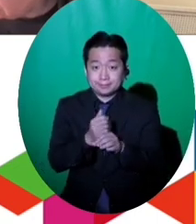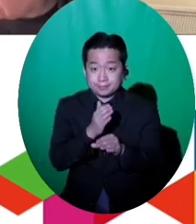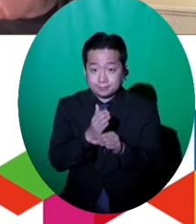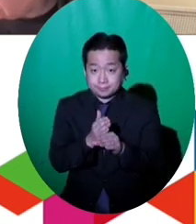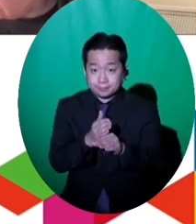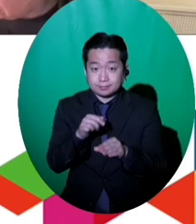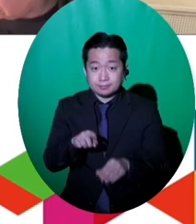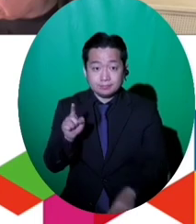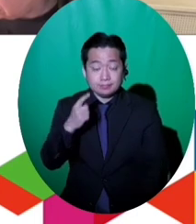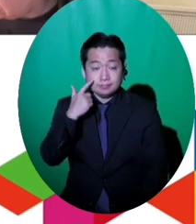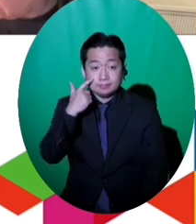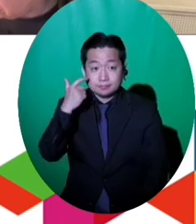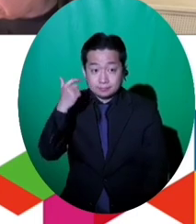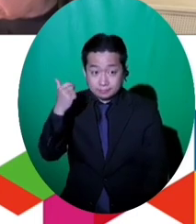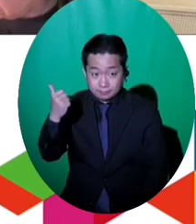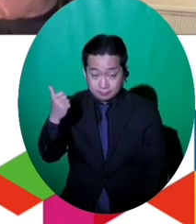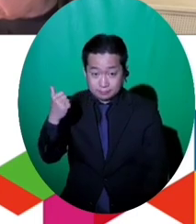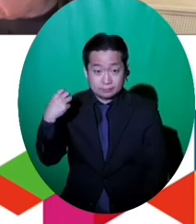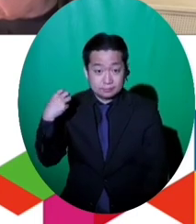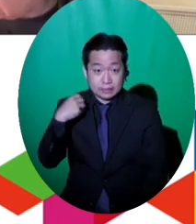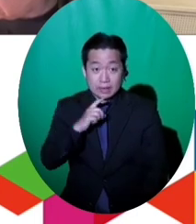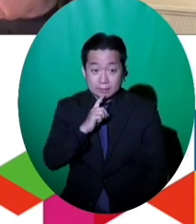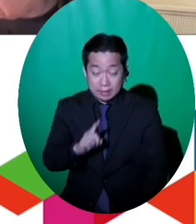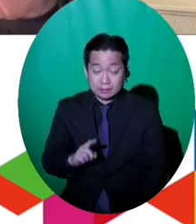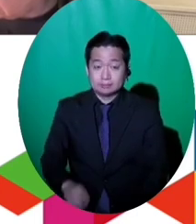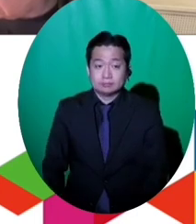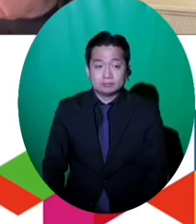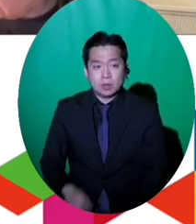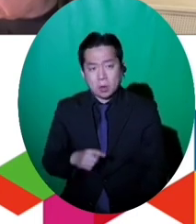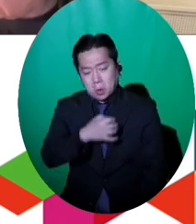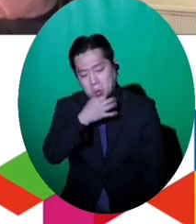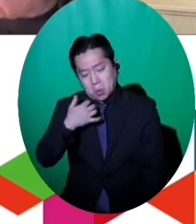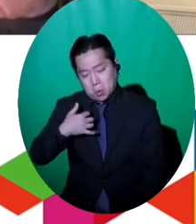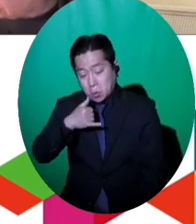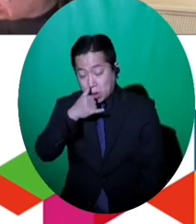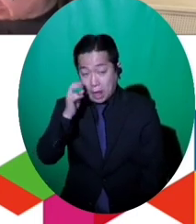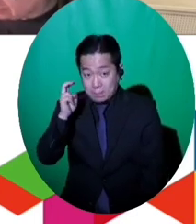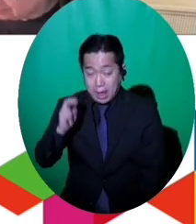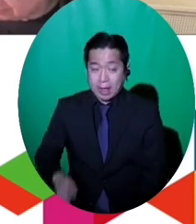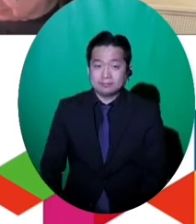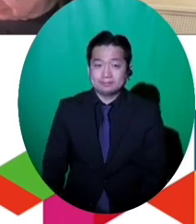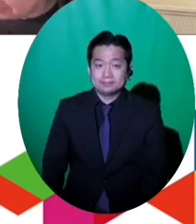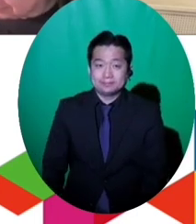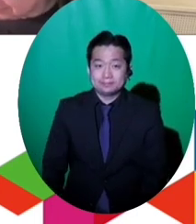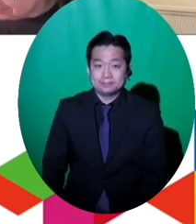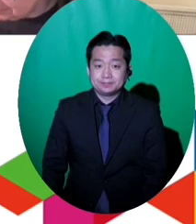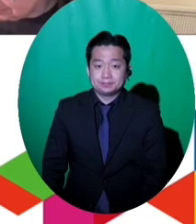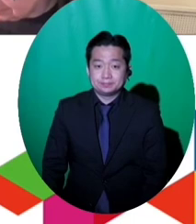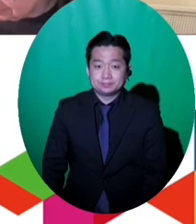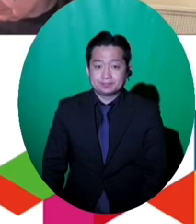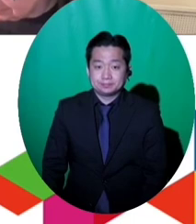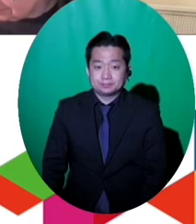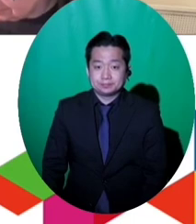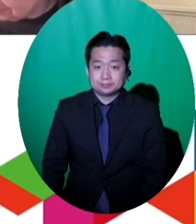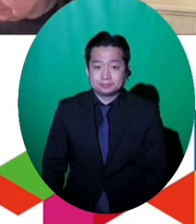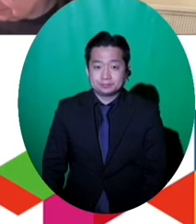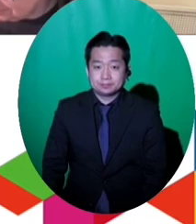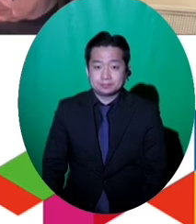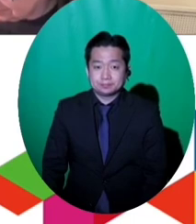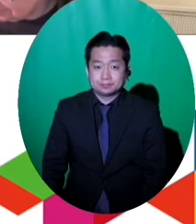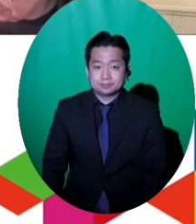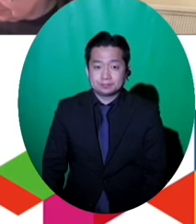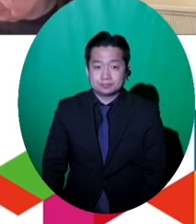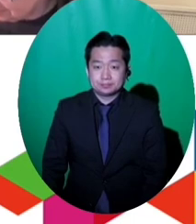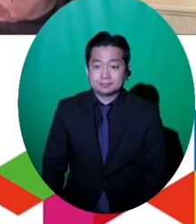a group called Diana Lab, like Diana as if the princess, but lab. And they've